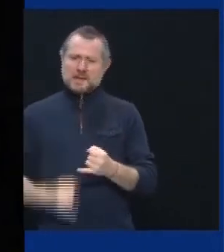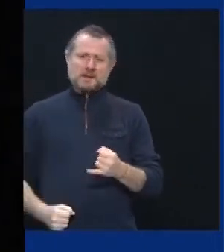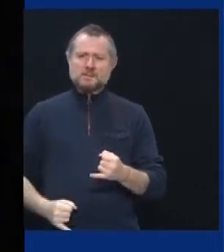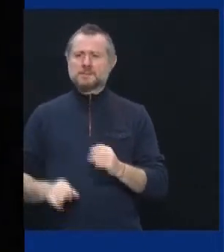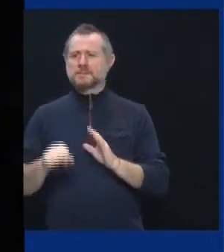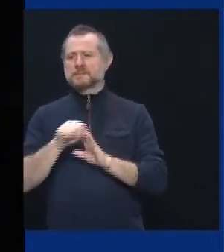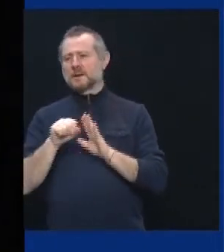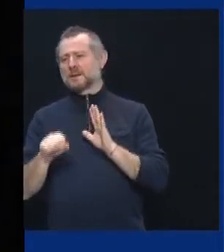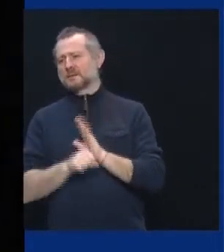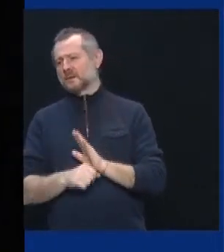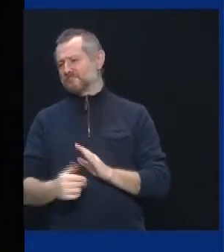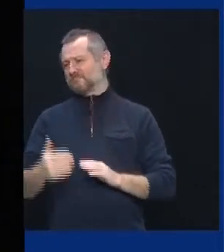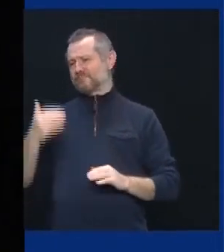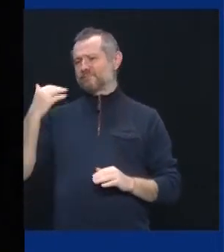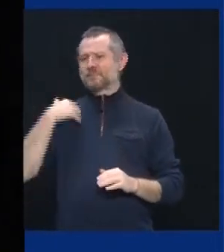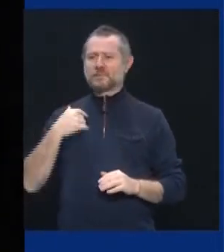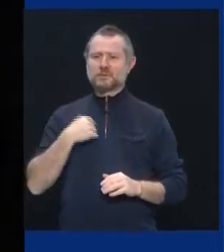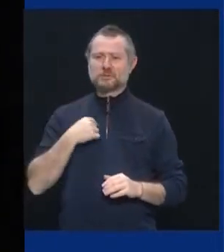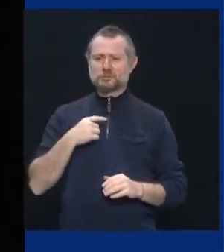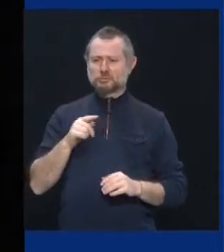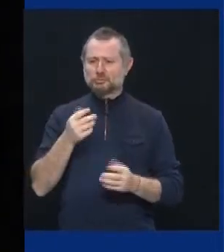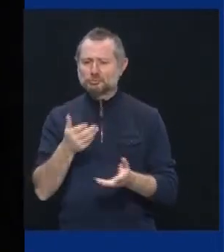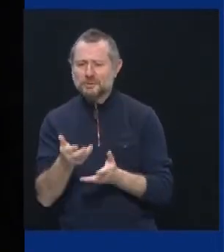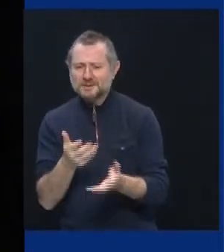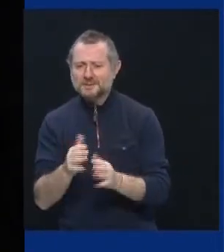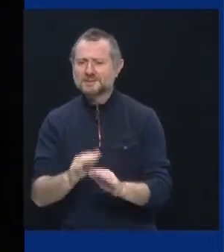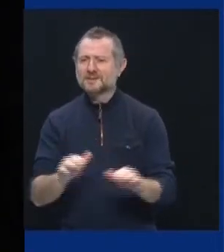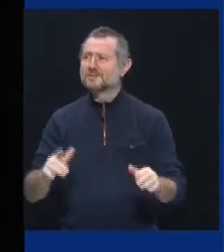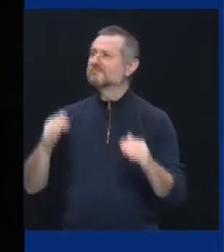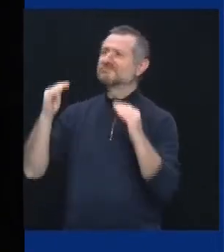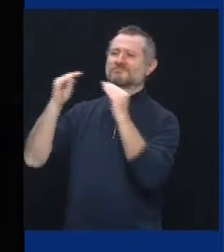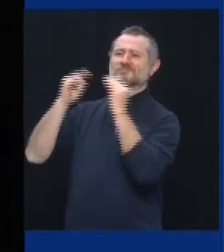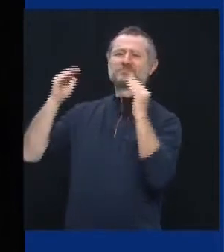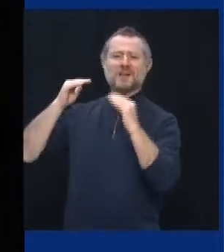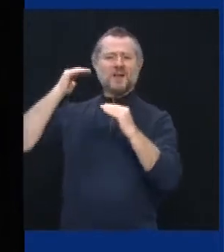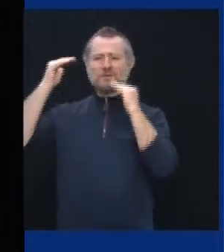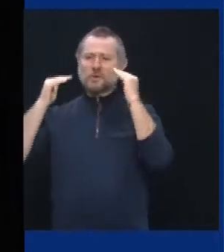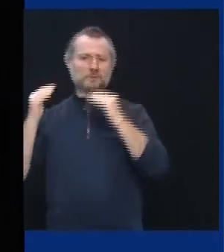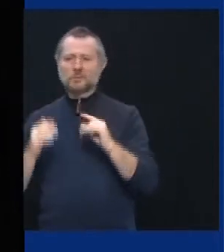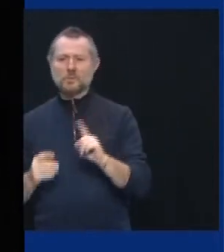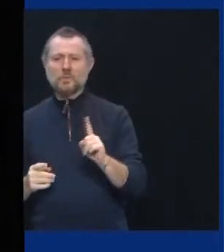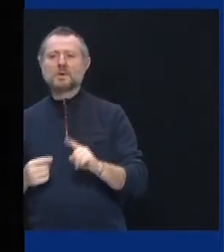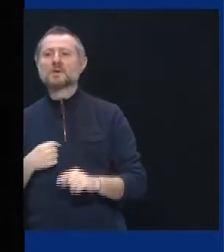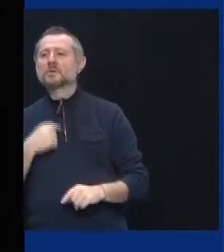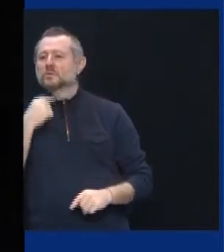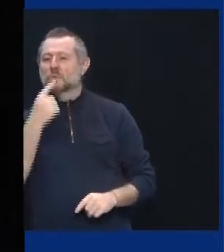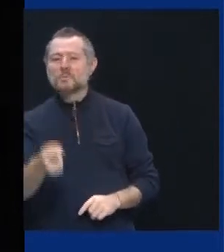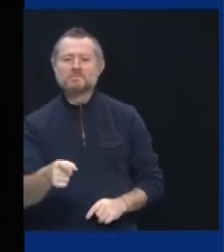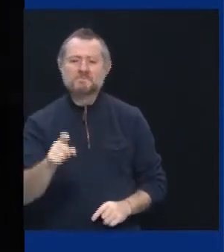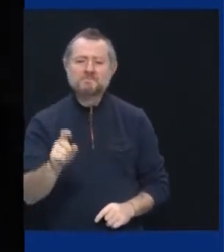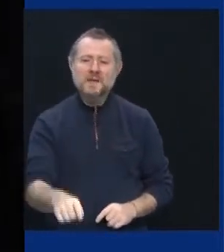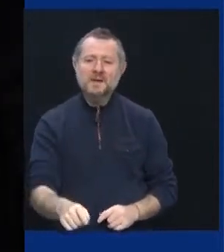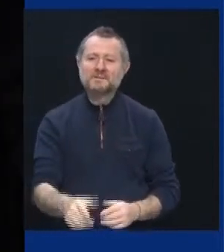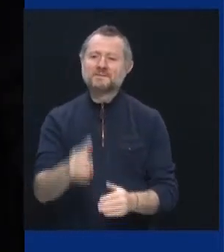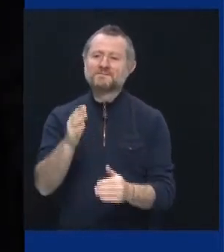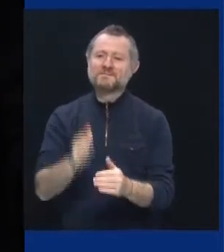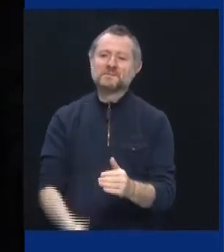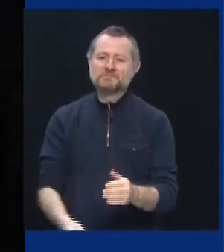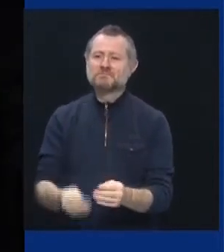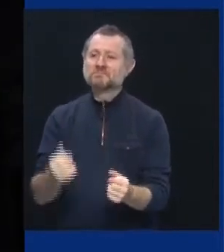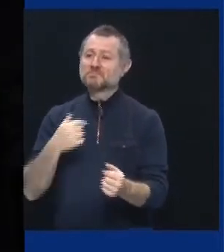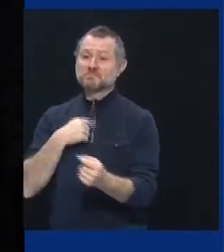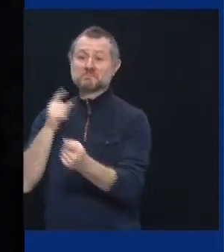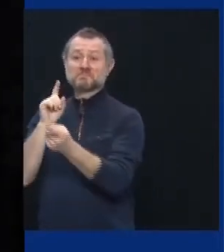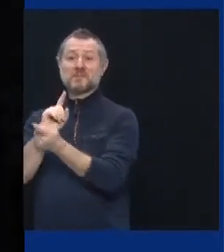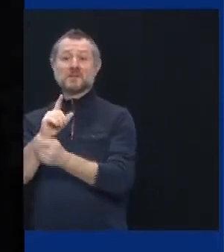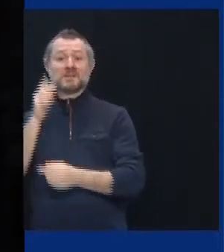adults. I wrote him a letter. I said, we got to get this done. I went to the speaker and